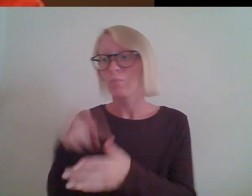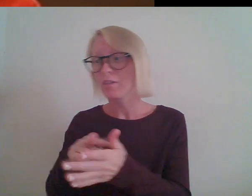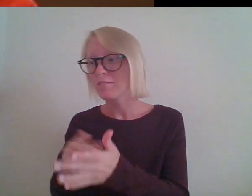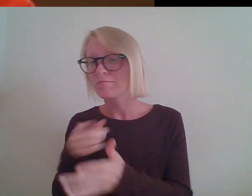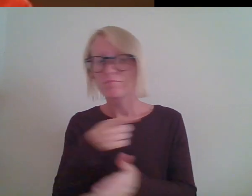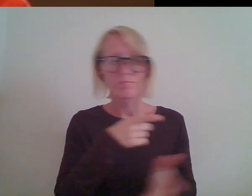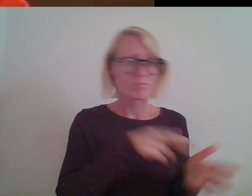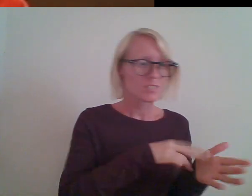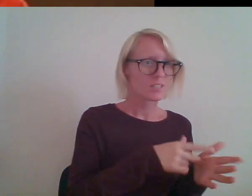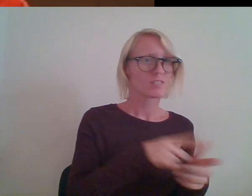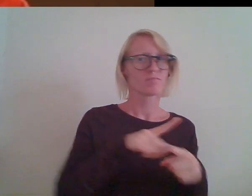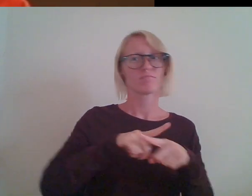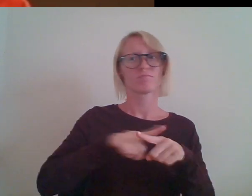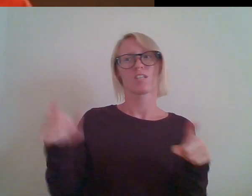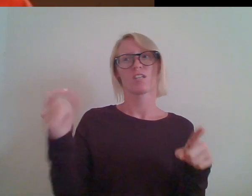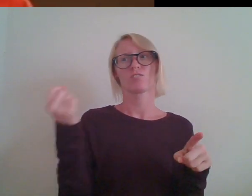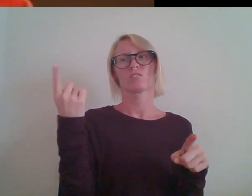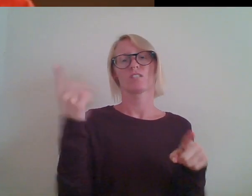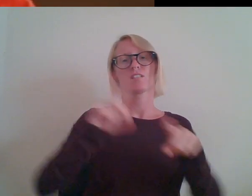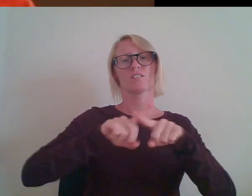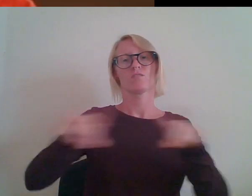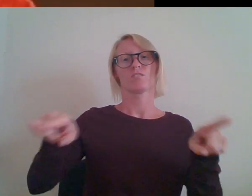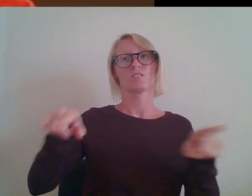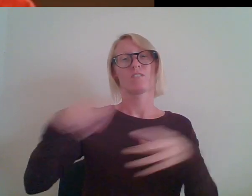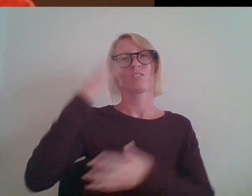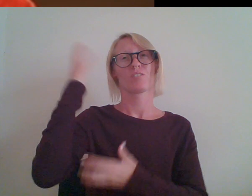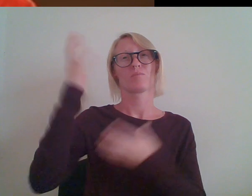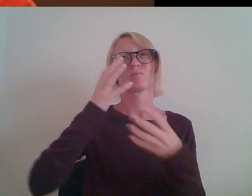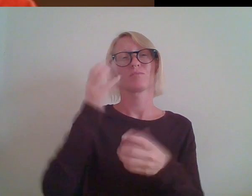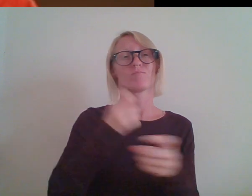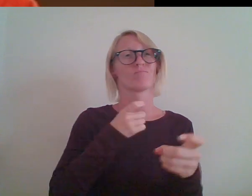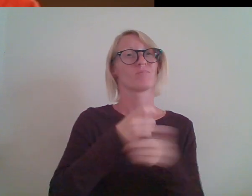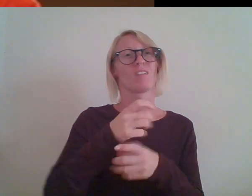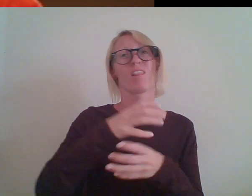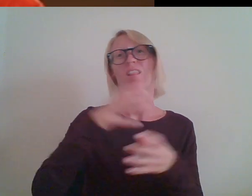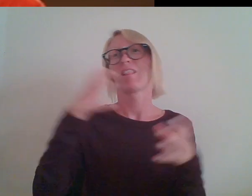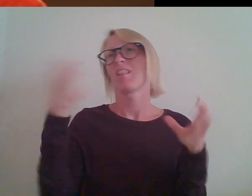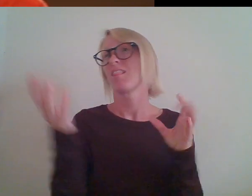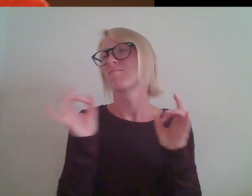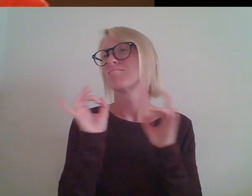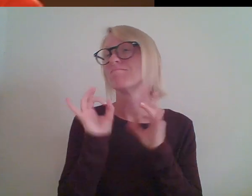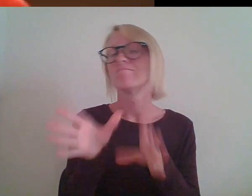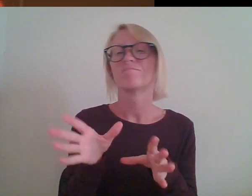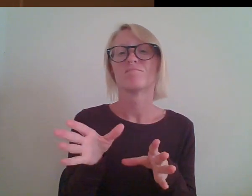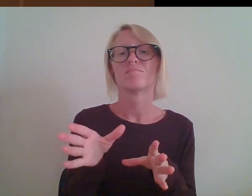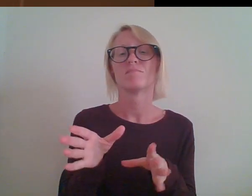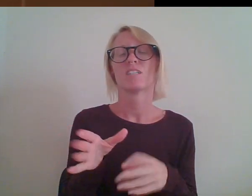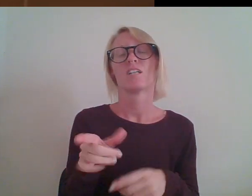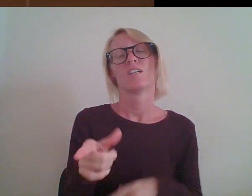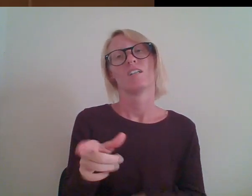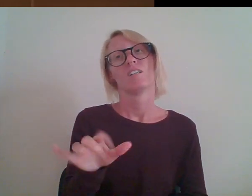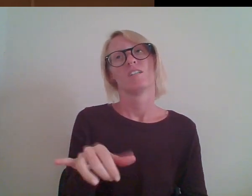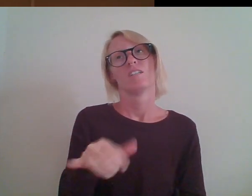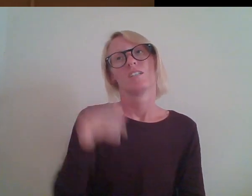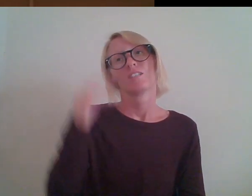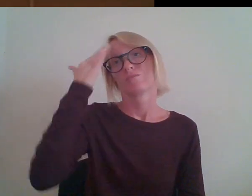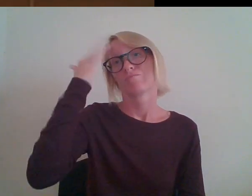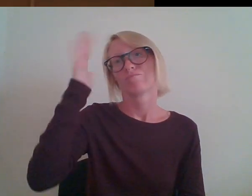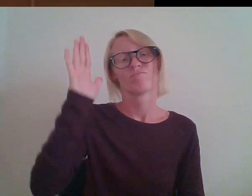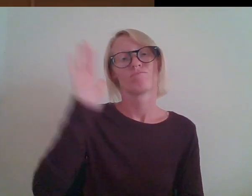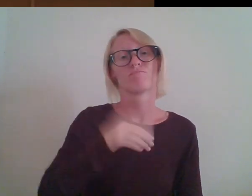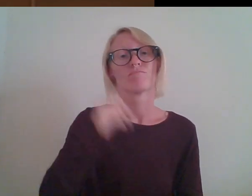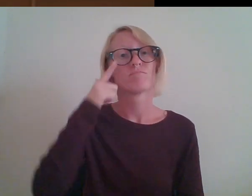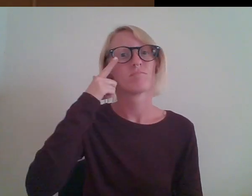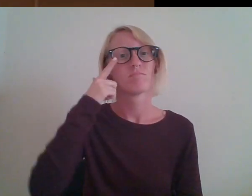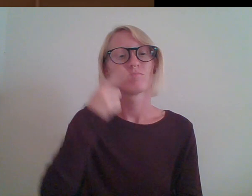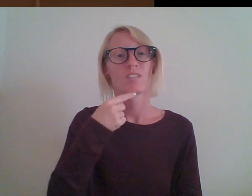But if you're confused, it's terribly tricky. And I just once again think, oh, you didn't really know it. So when I tell my students, really they're